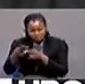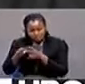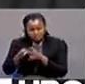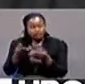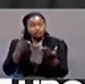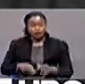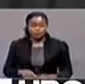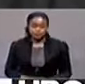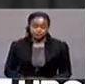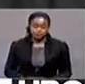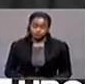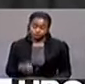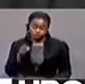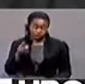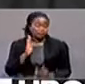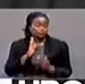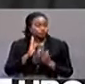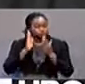The late Archbishop